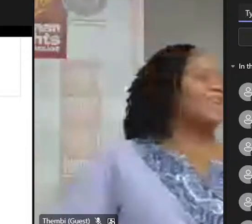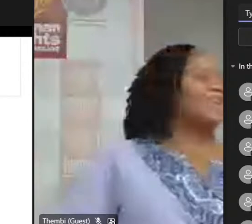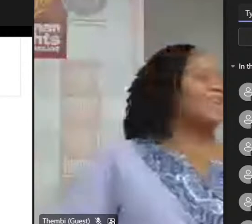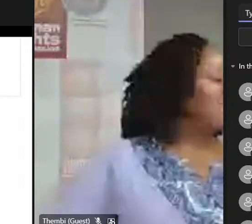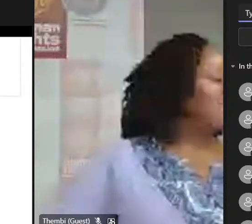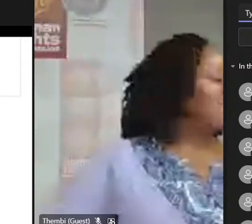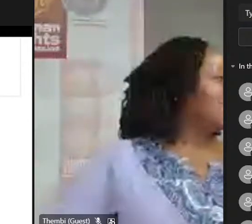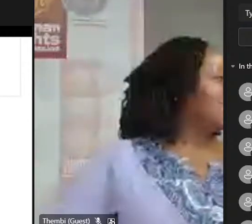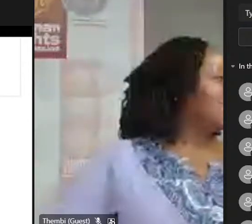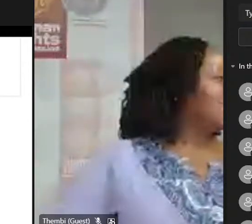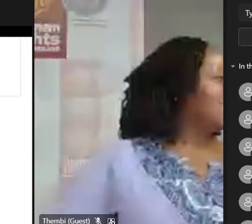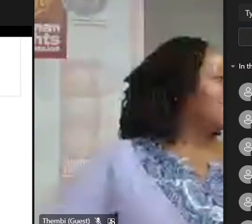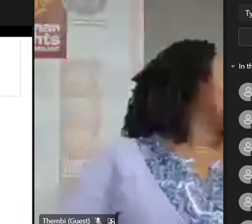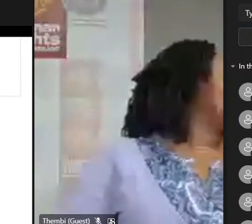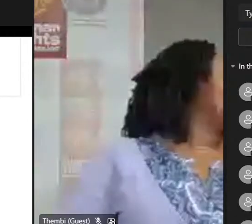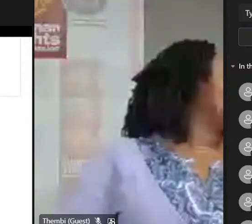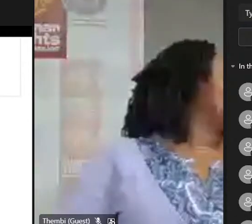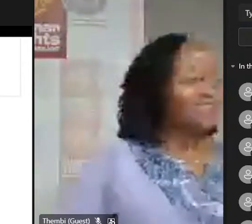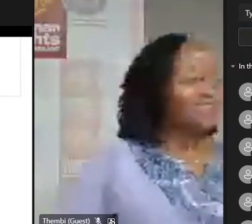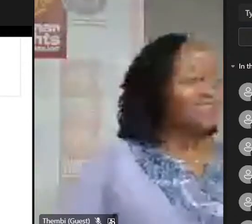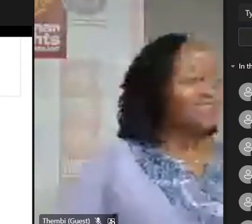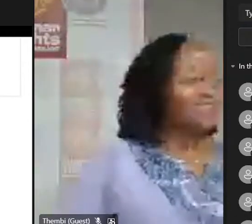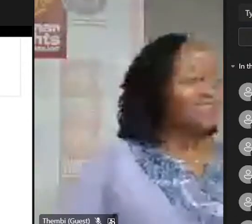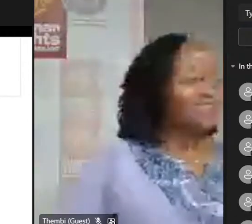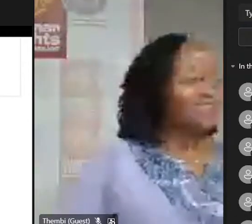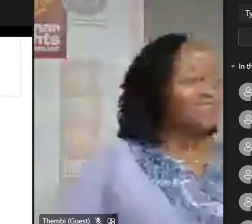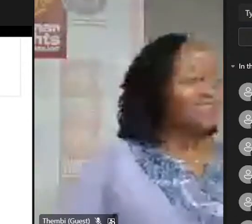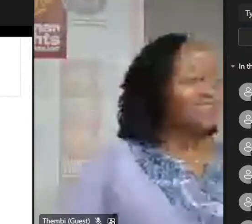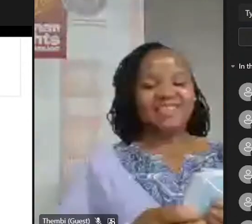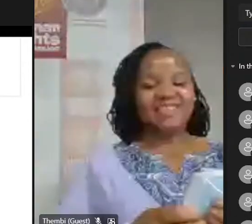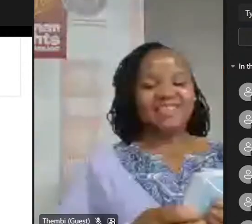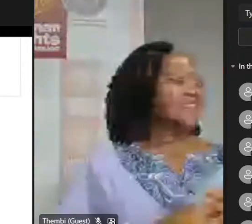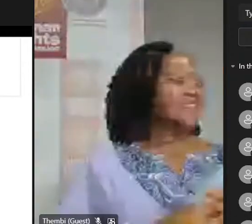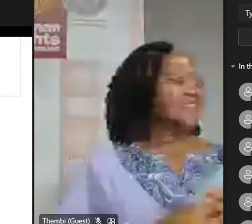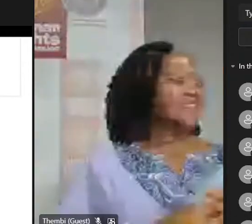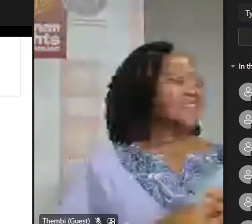pleasure. Thank you for the invite.